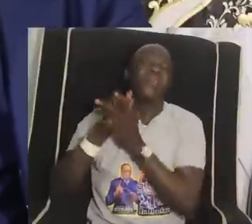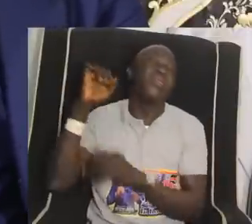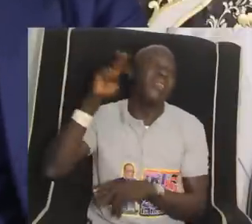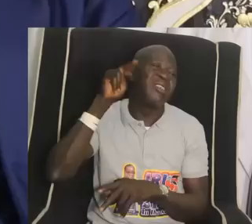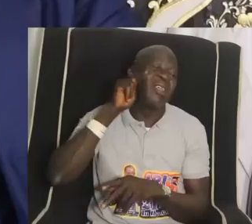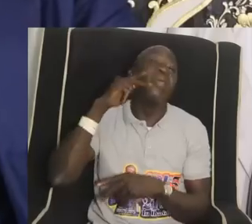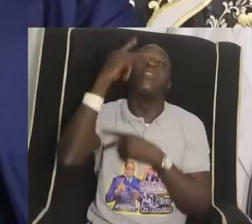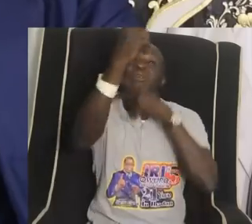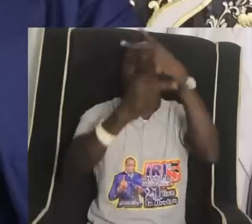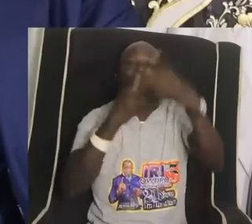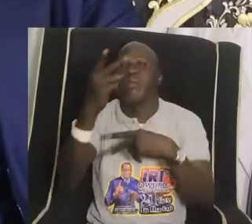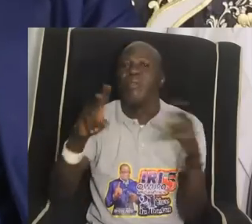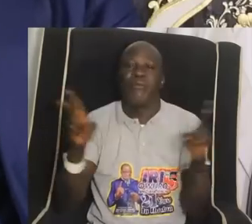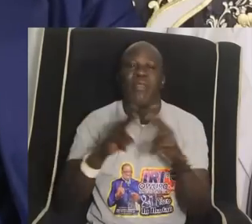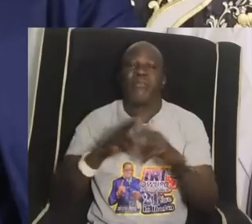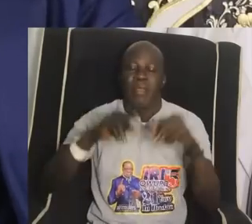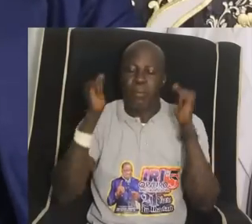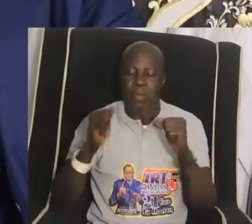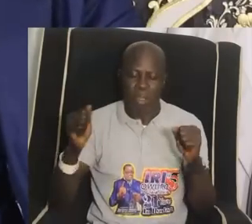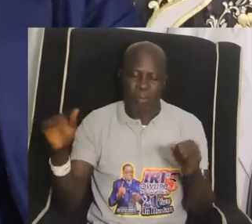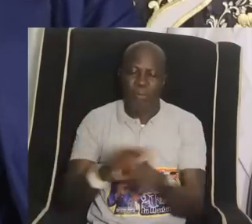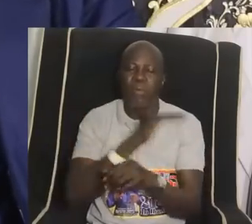about Nigeria. Vision is very powerful.